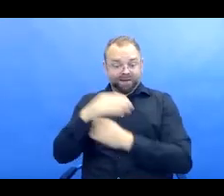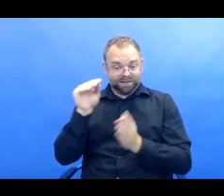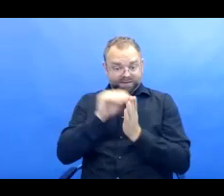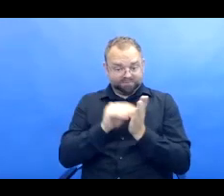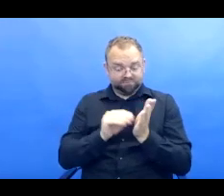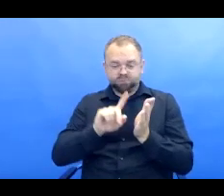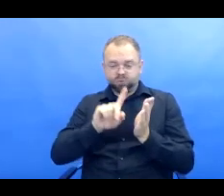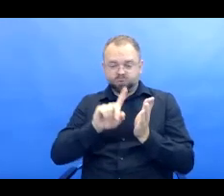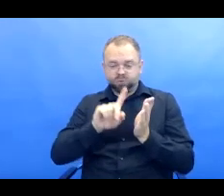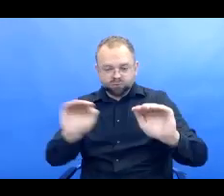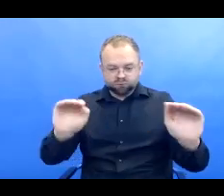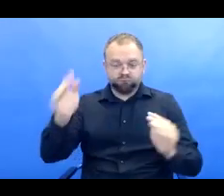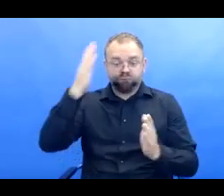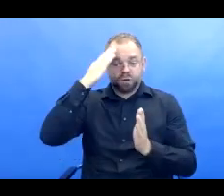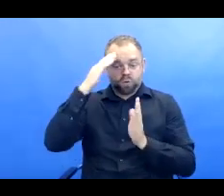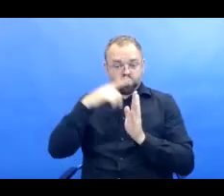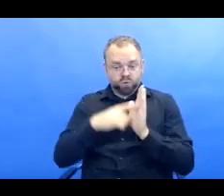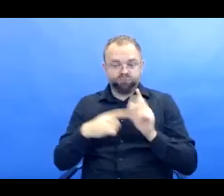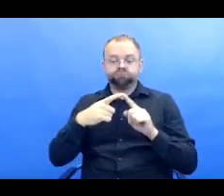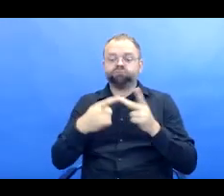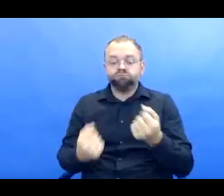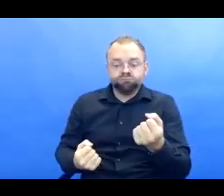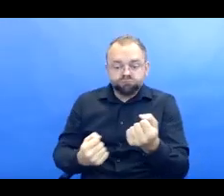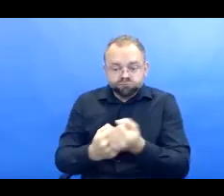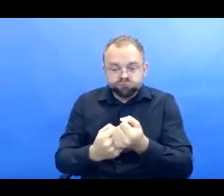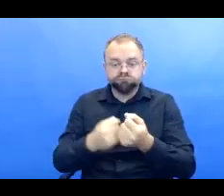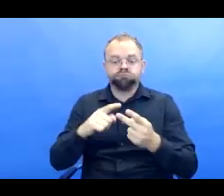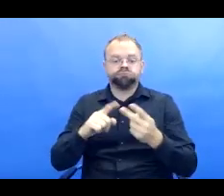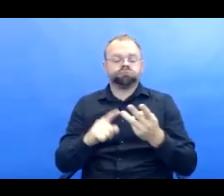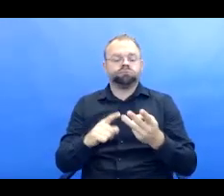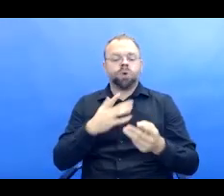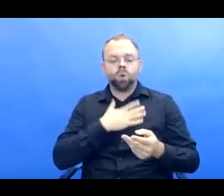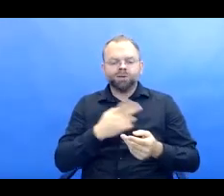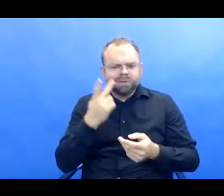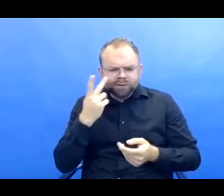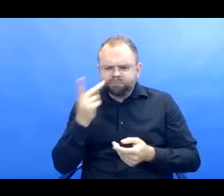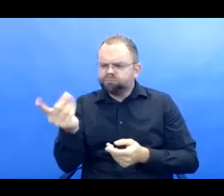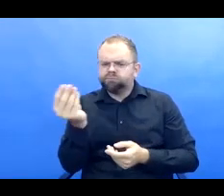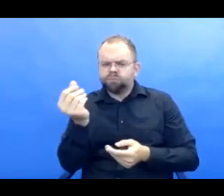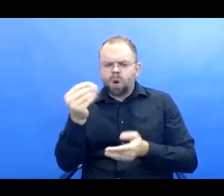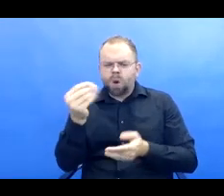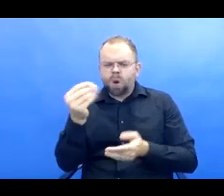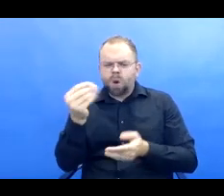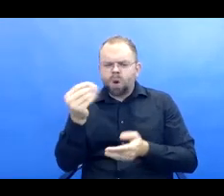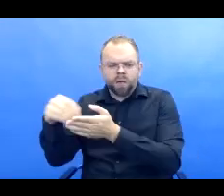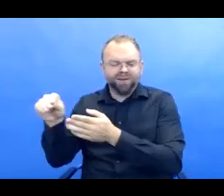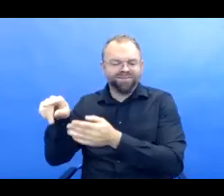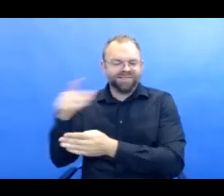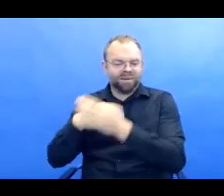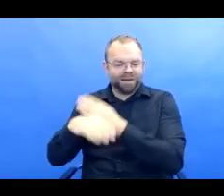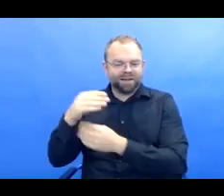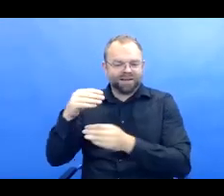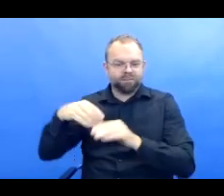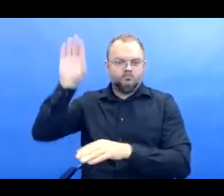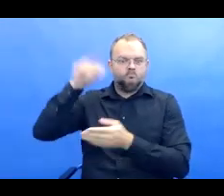region, we have countries that, we can borrow from. But again, these are only a few countries. So the other